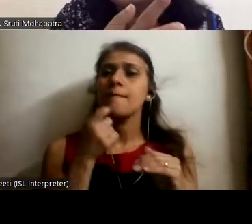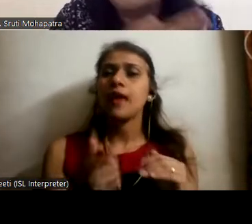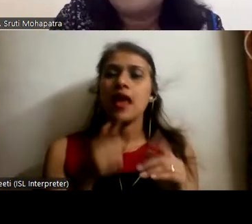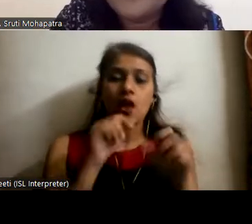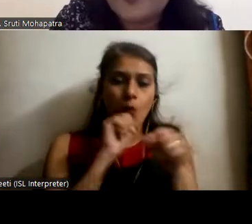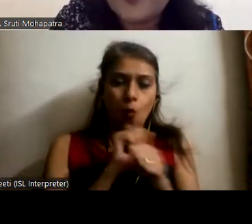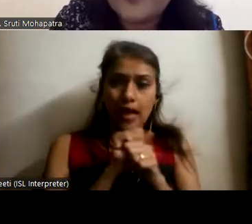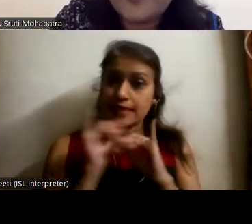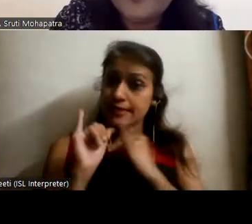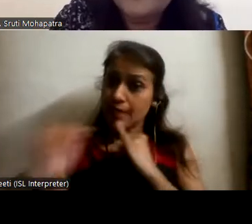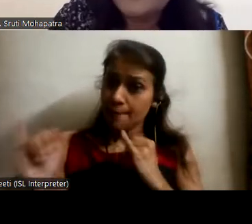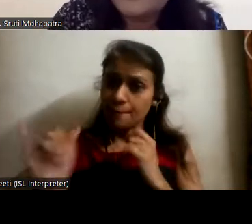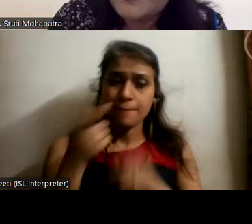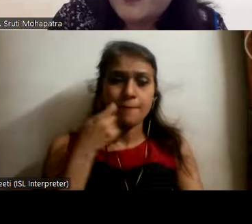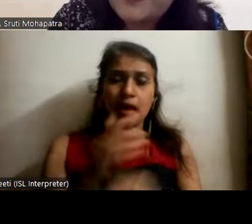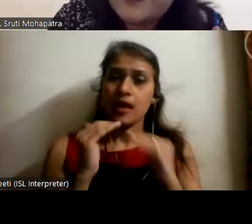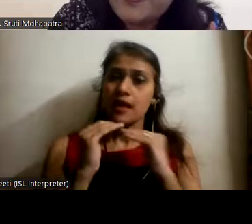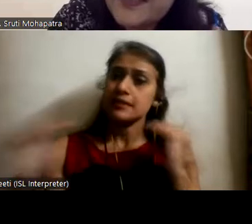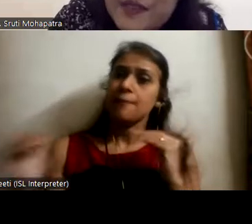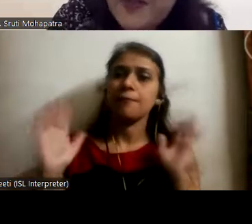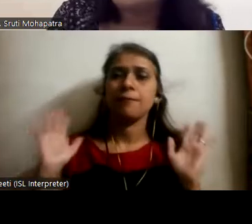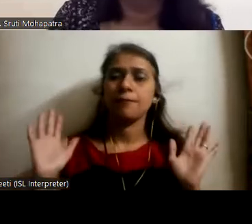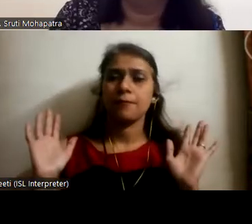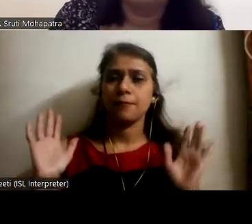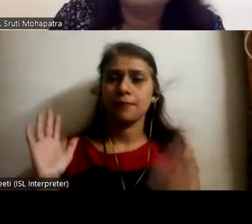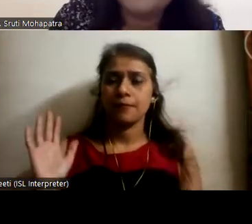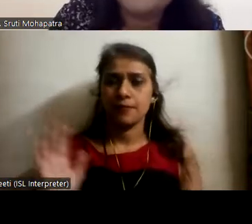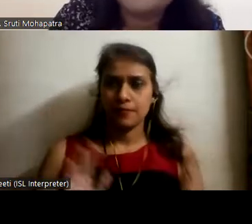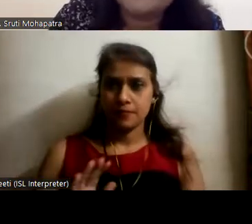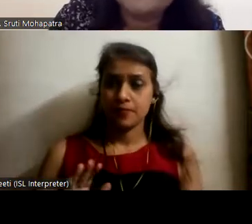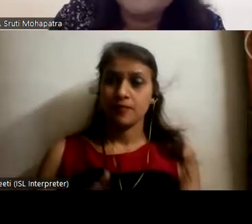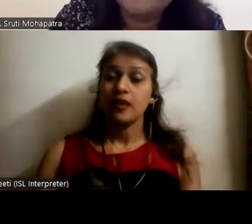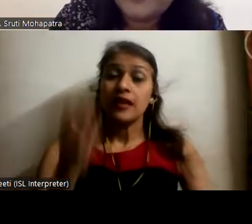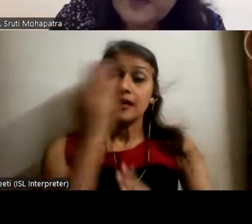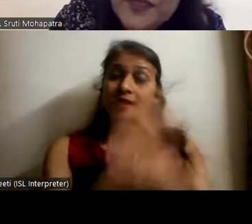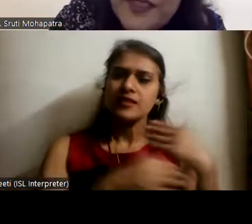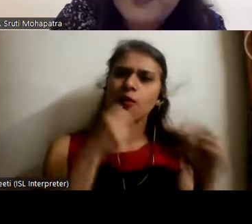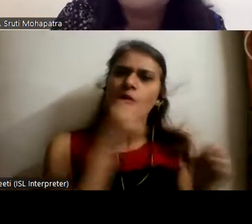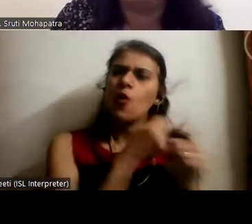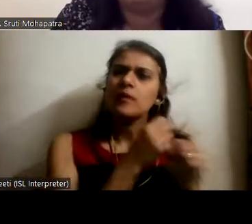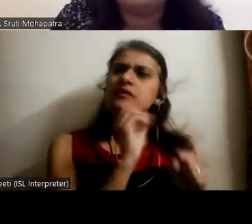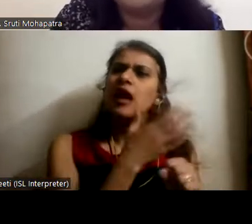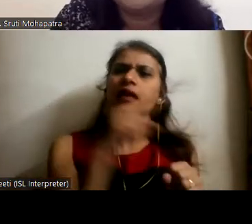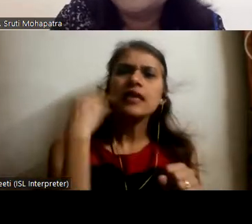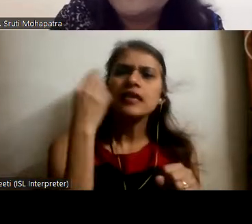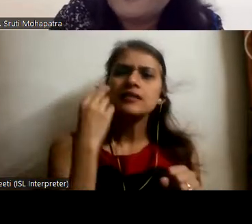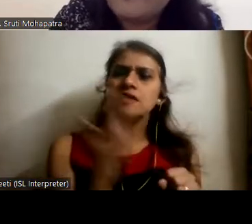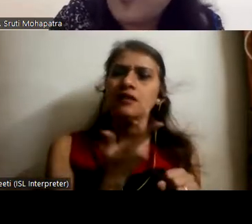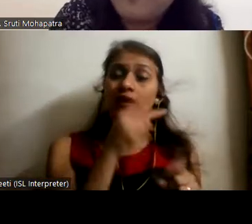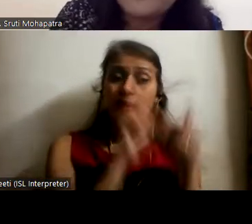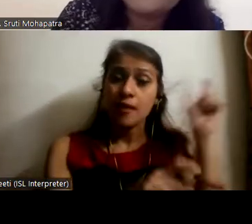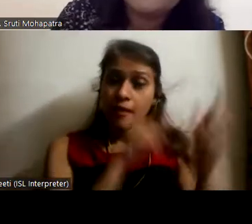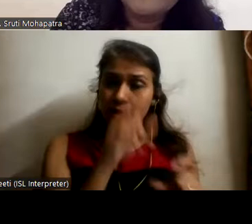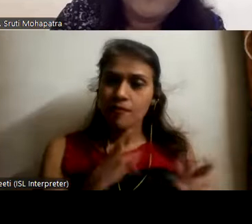That was their basic concept. And disability movement, why it started? Because here people felt that they